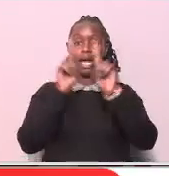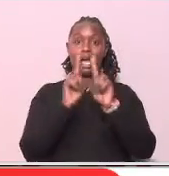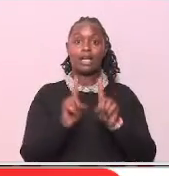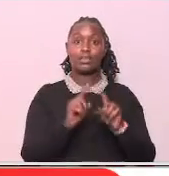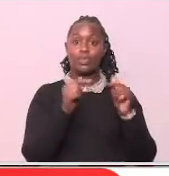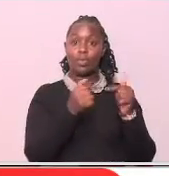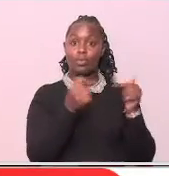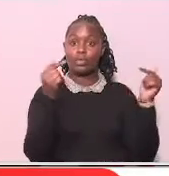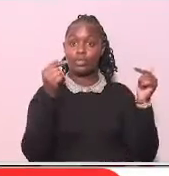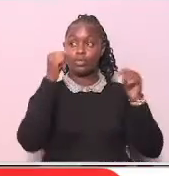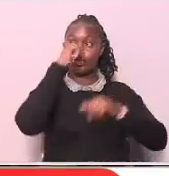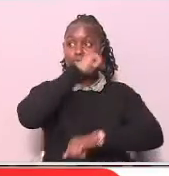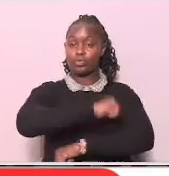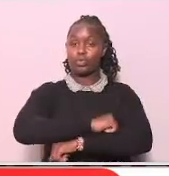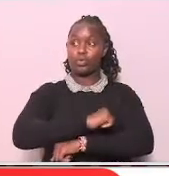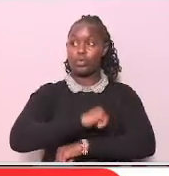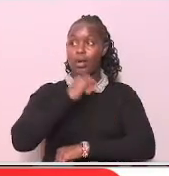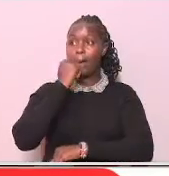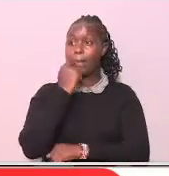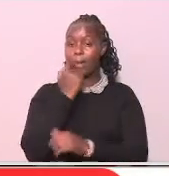raising the exclusive breastfeeding,